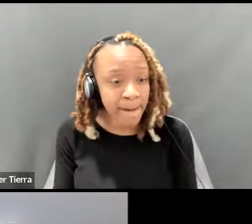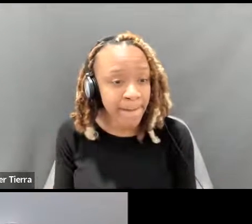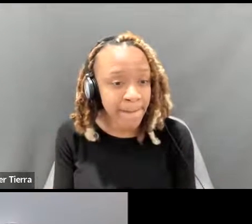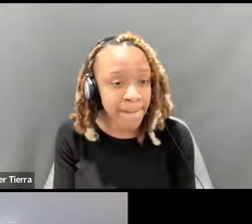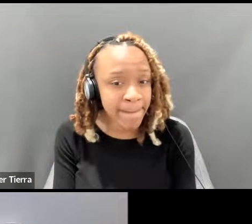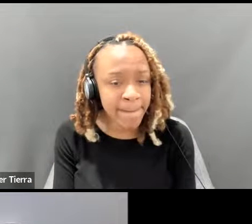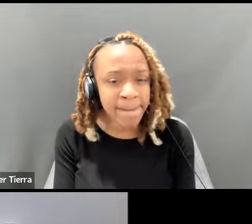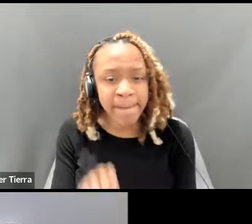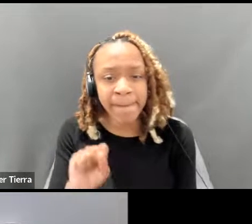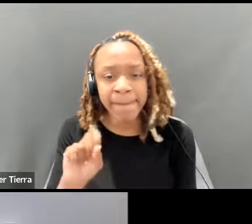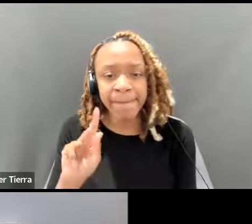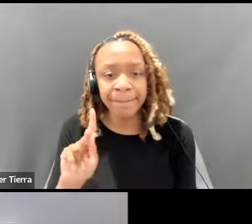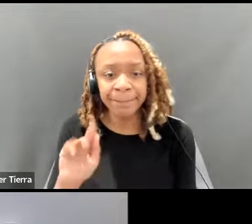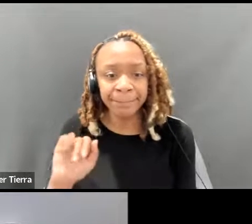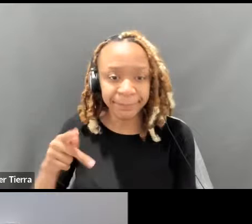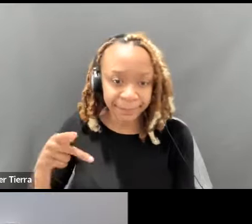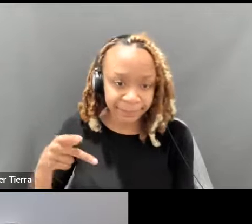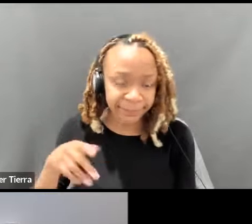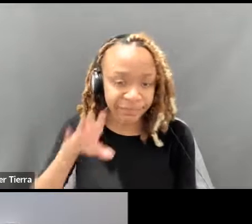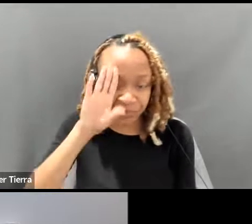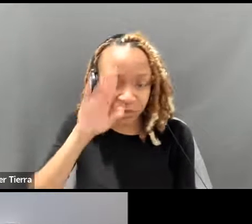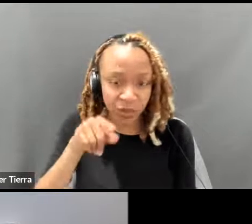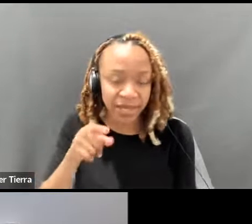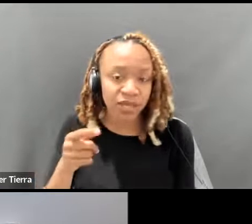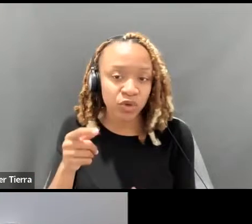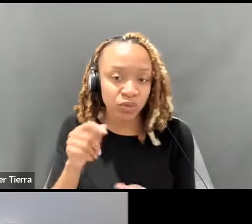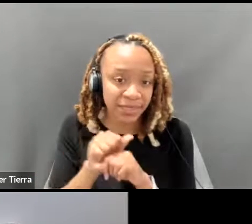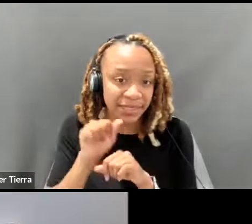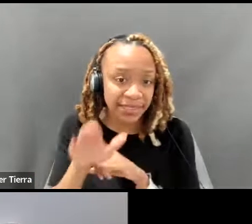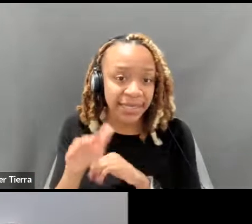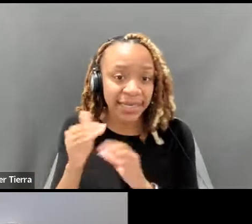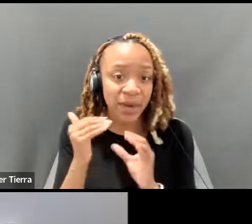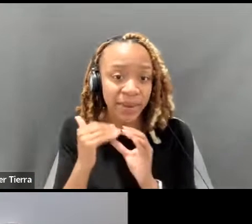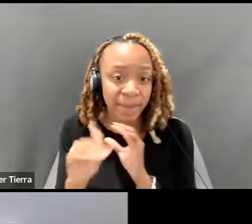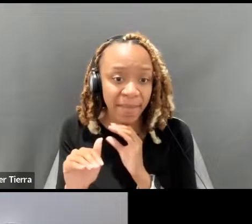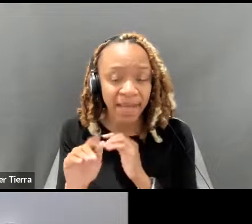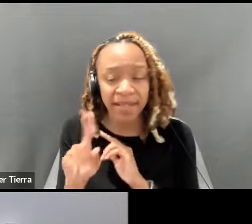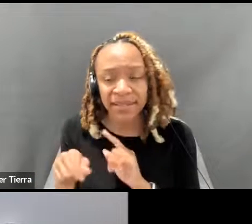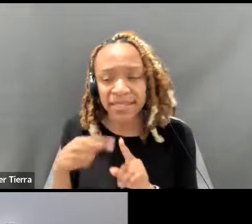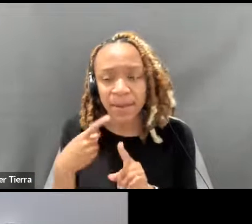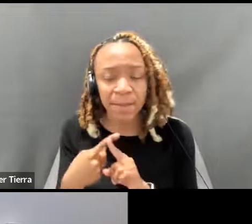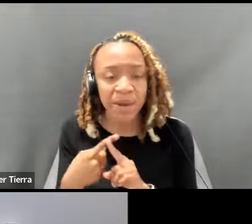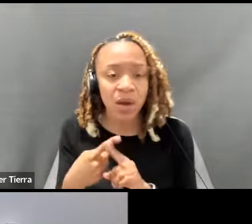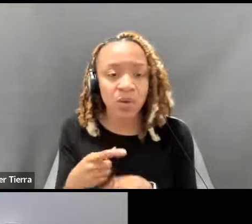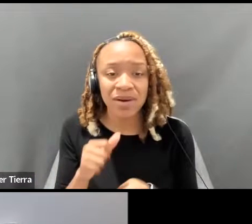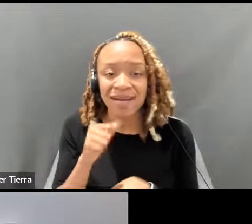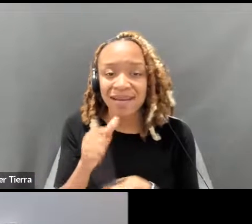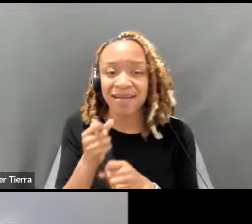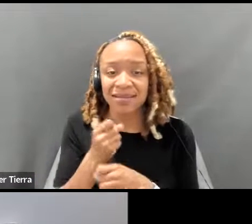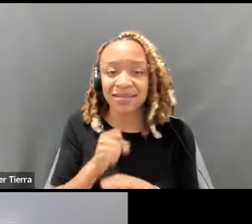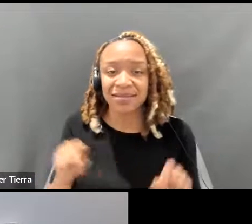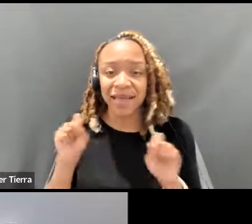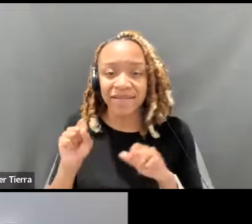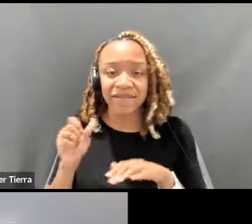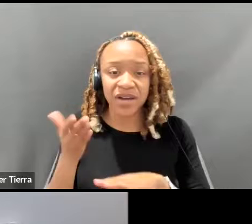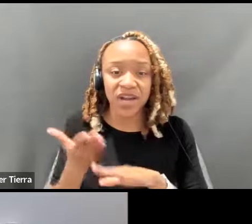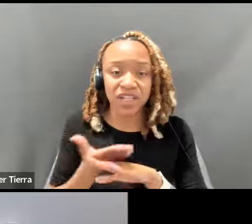Skip, I know you've been sending some emails about some unsafe construction sites that you've